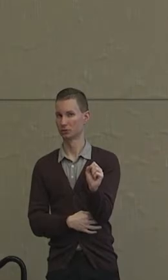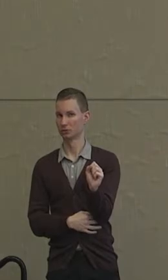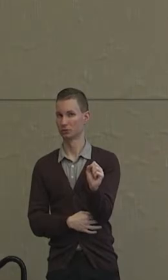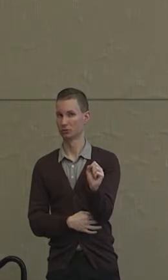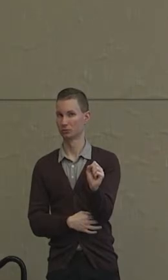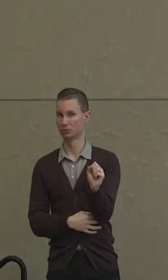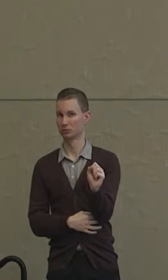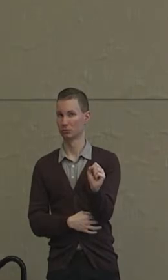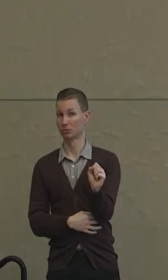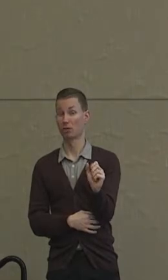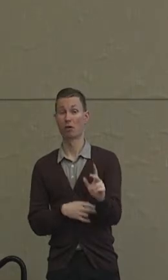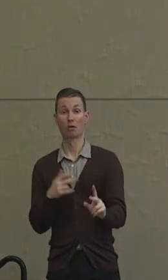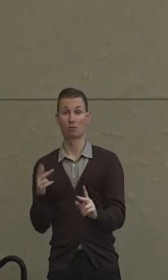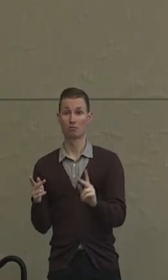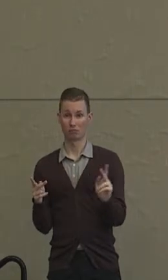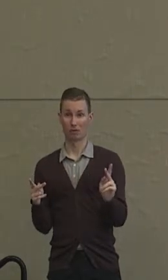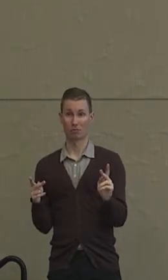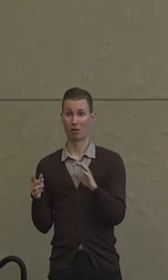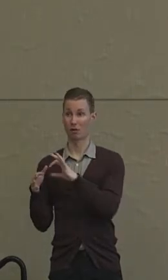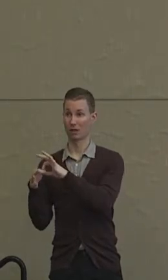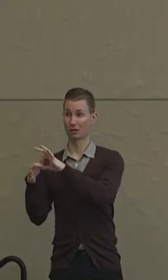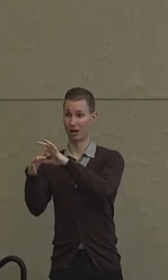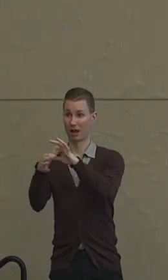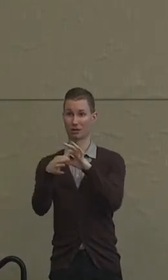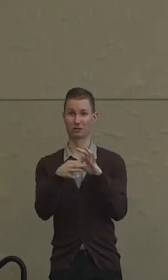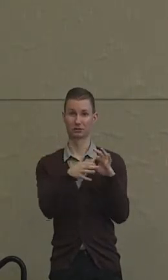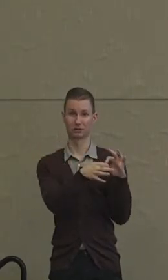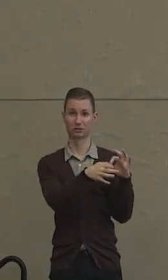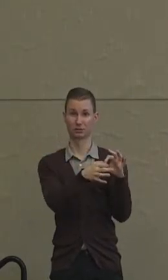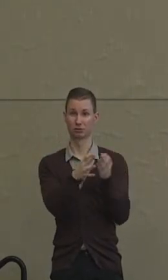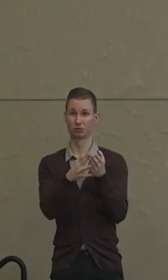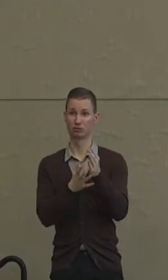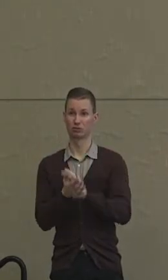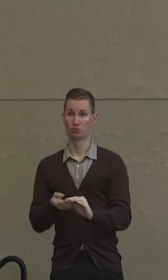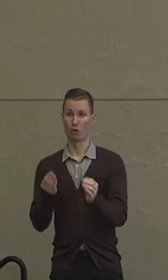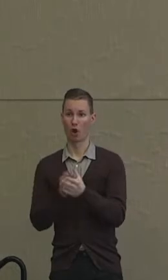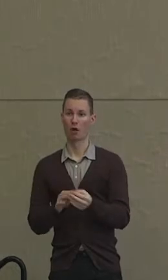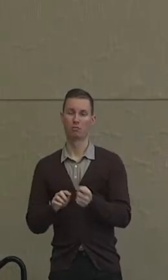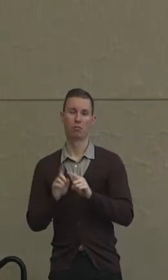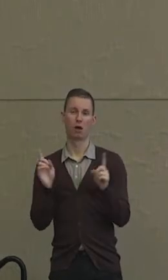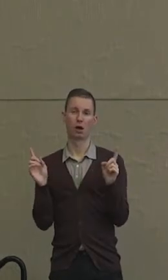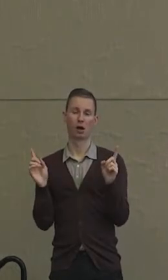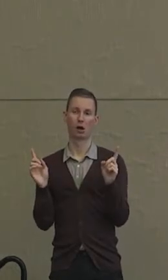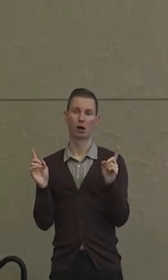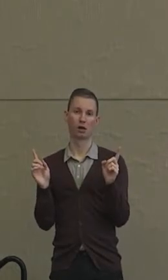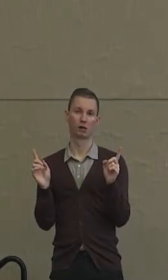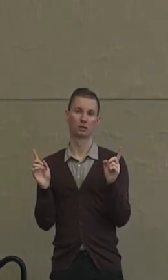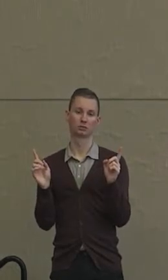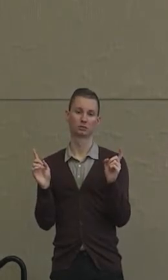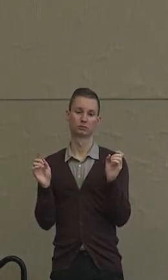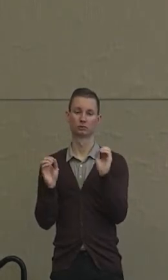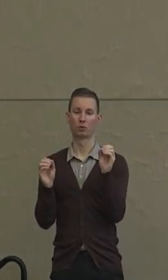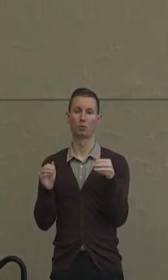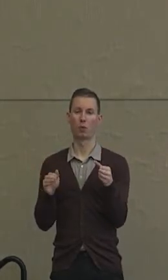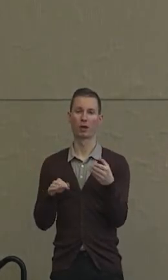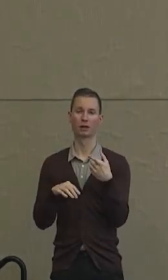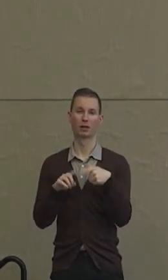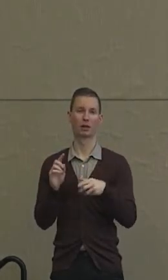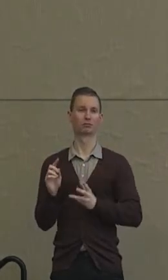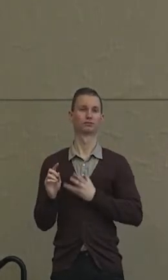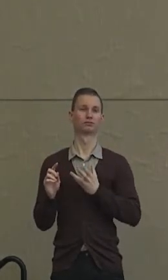That people are connected through the stories that we're telling, but there's no way to kind of